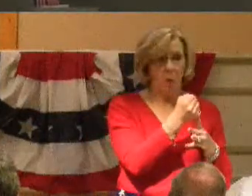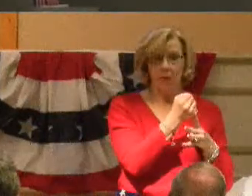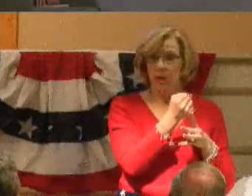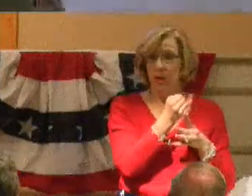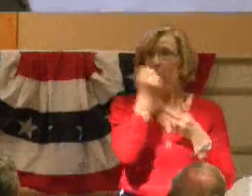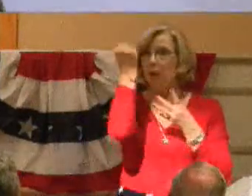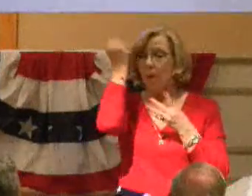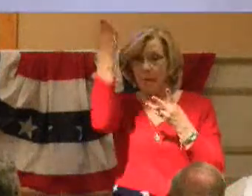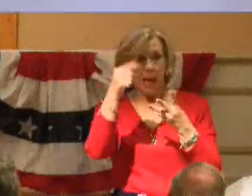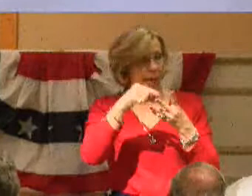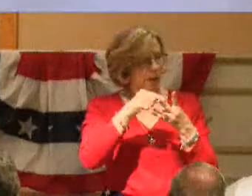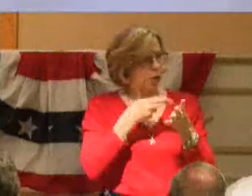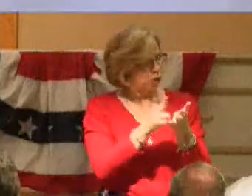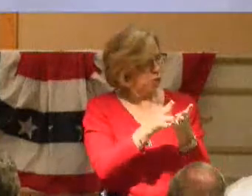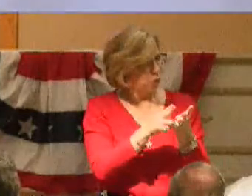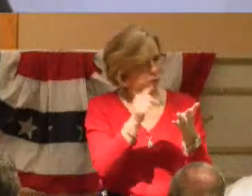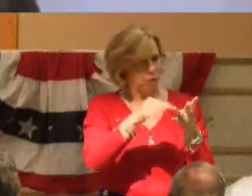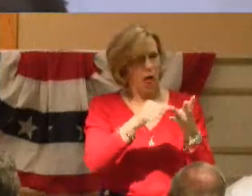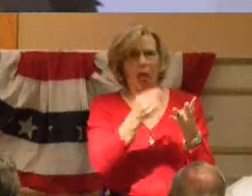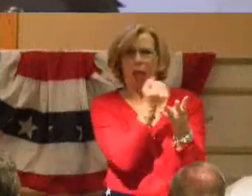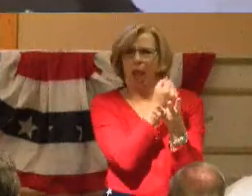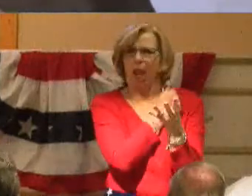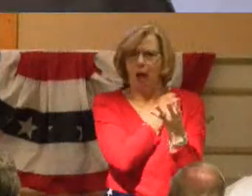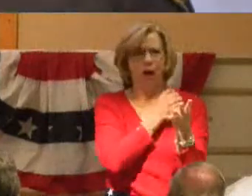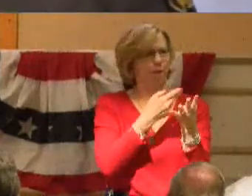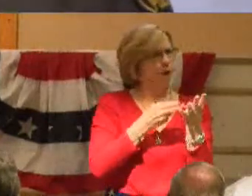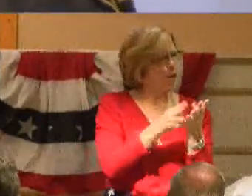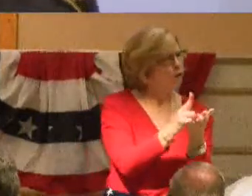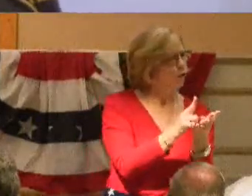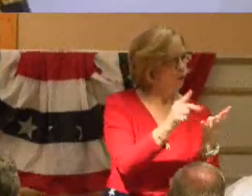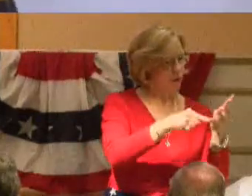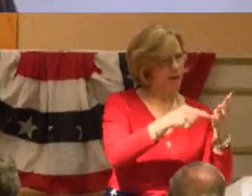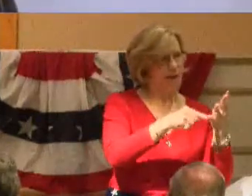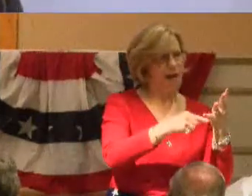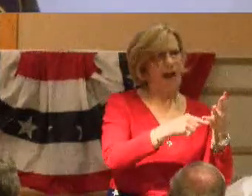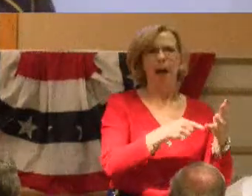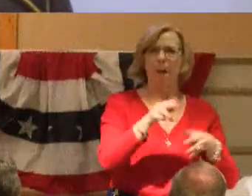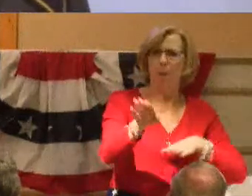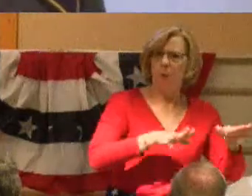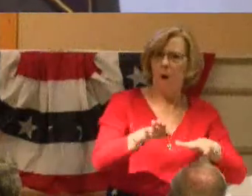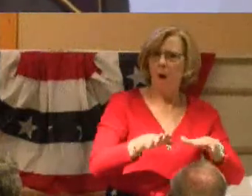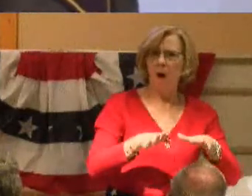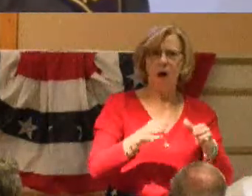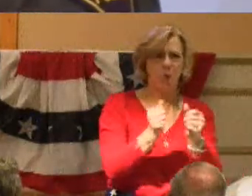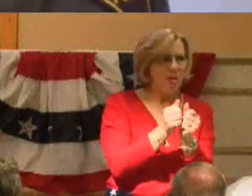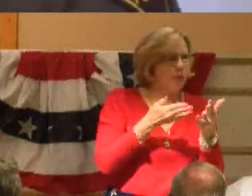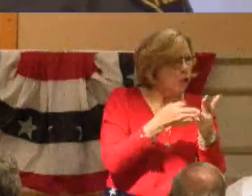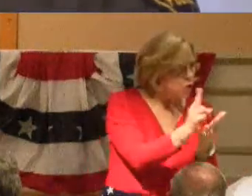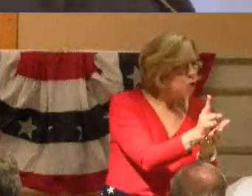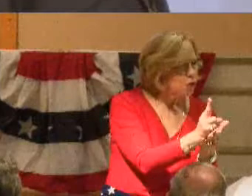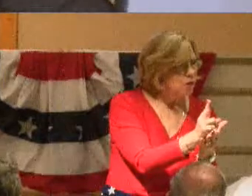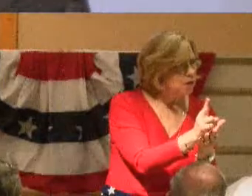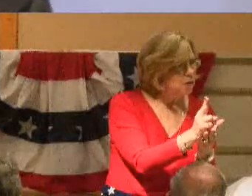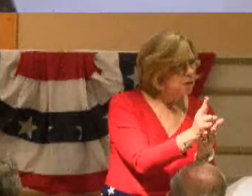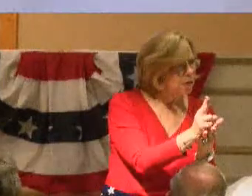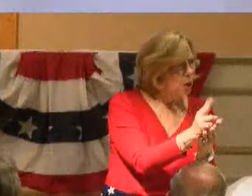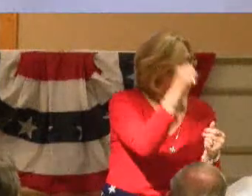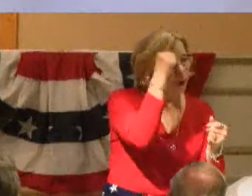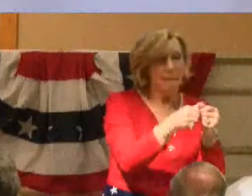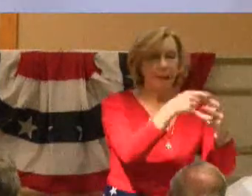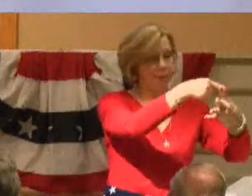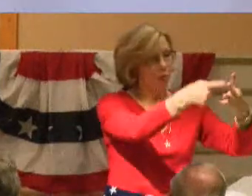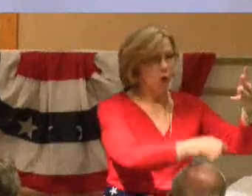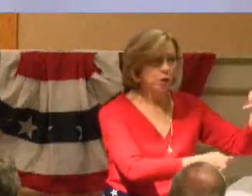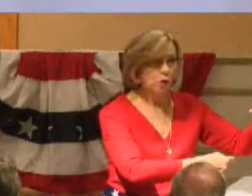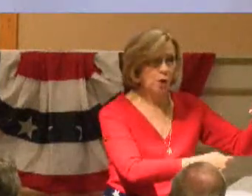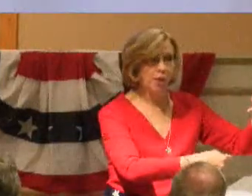must obey the truth. We must love the truth. And we must walk in the truth. If you will remember those four